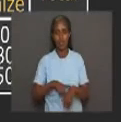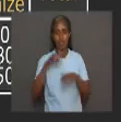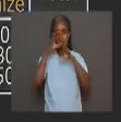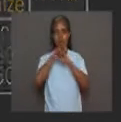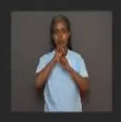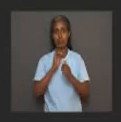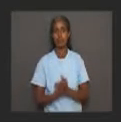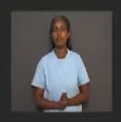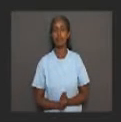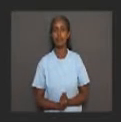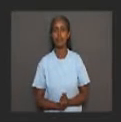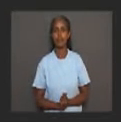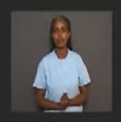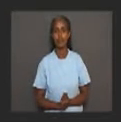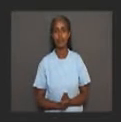Time's up!